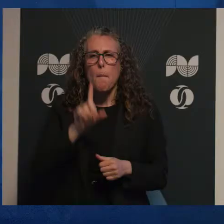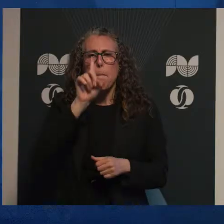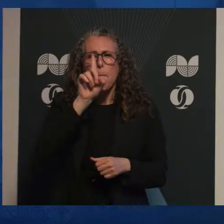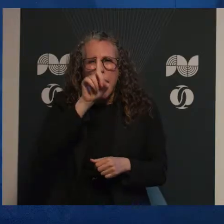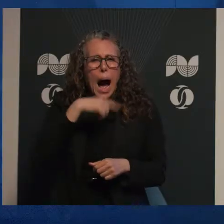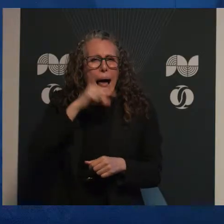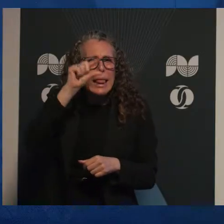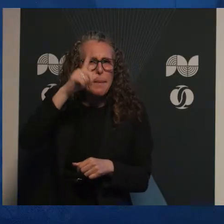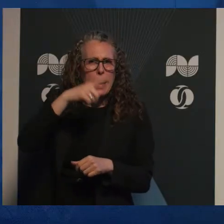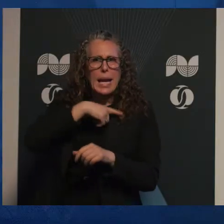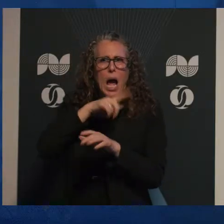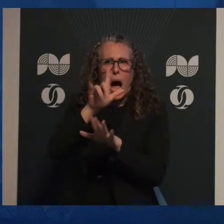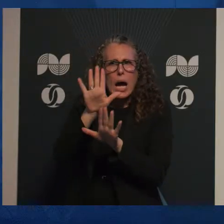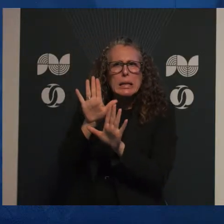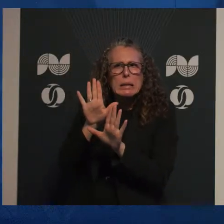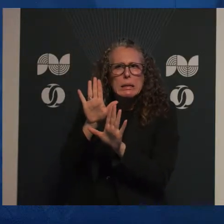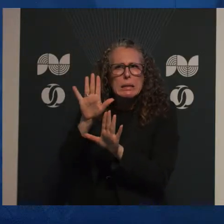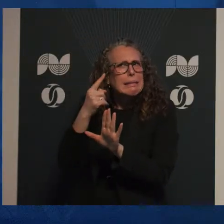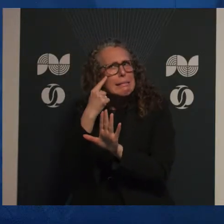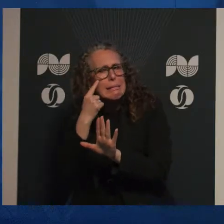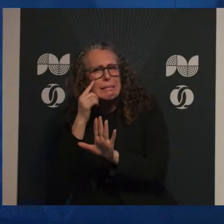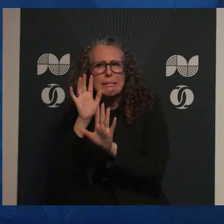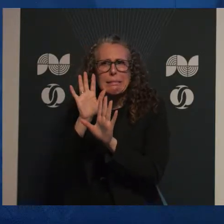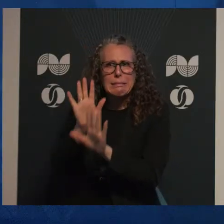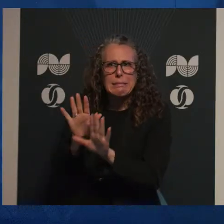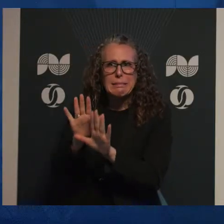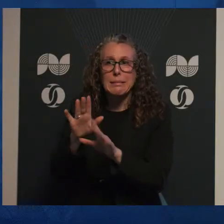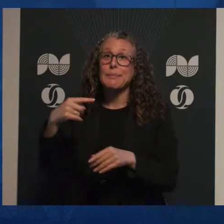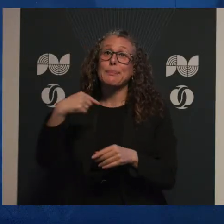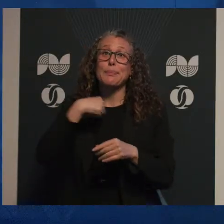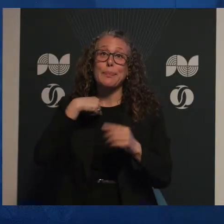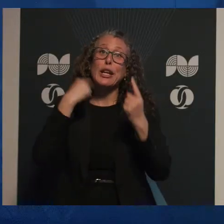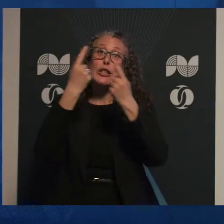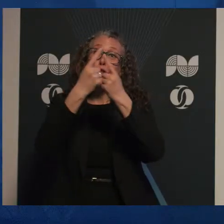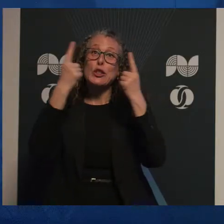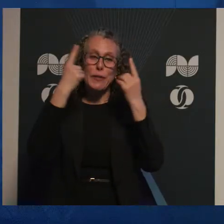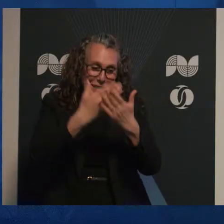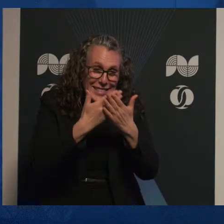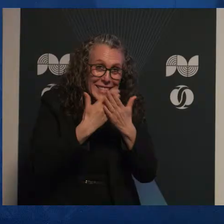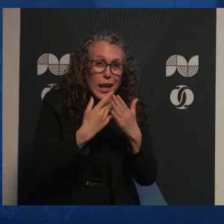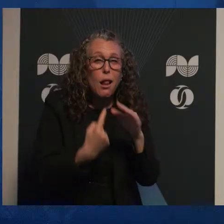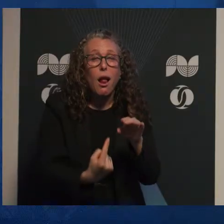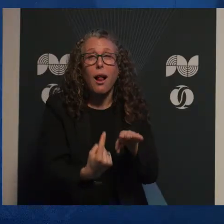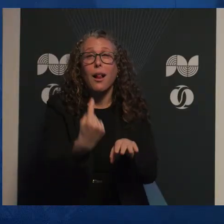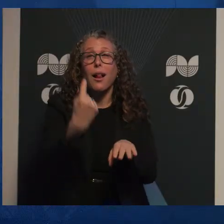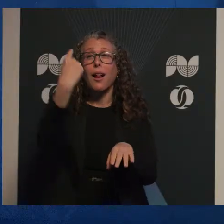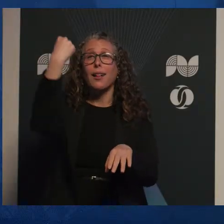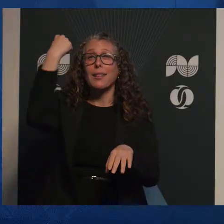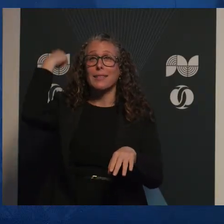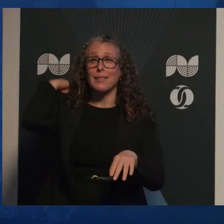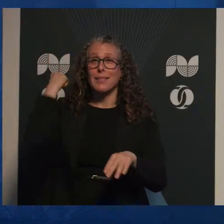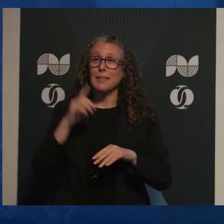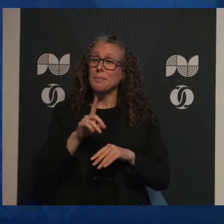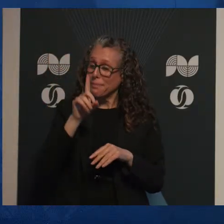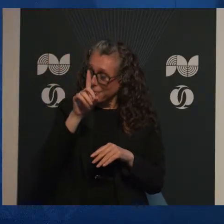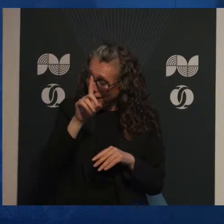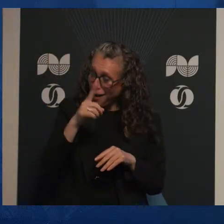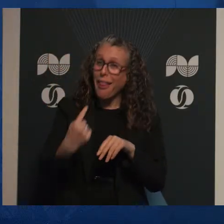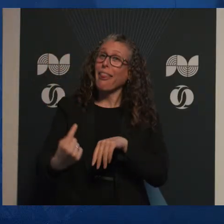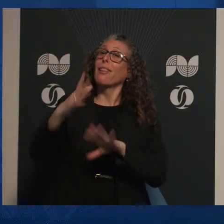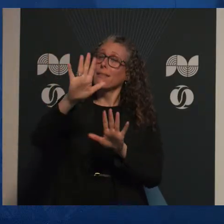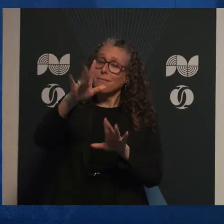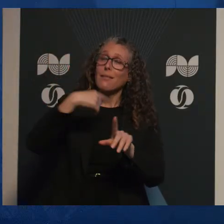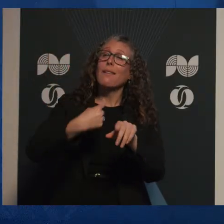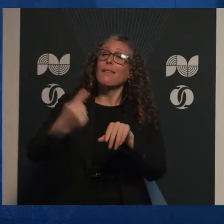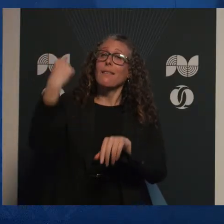And it's a very long time since I was at university studying economics, but I remember your talk about the